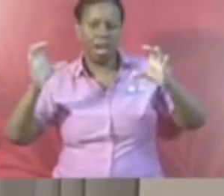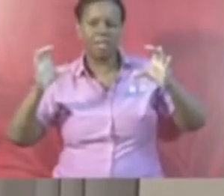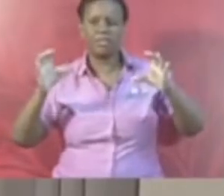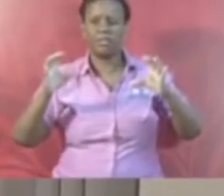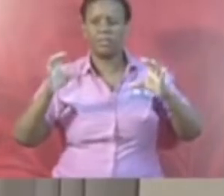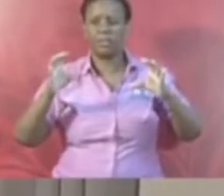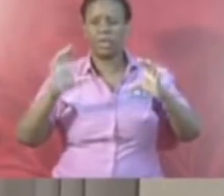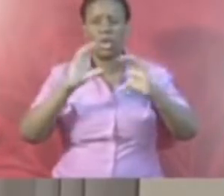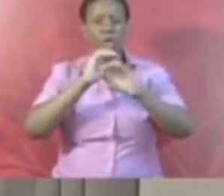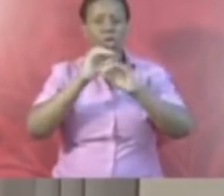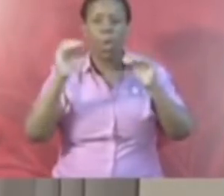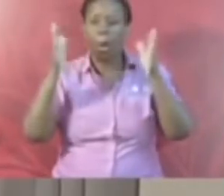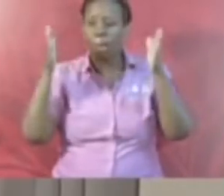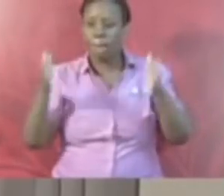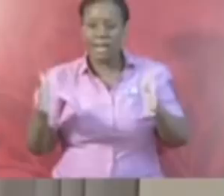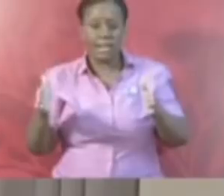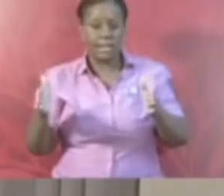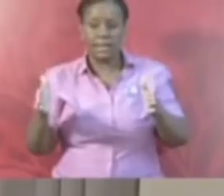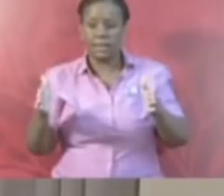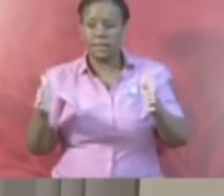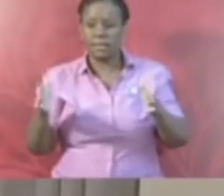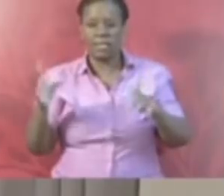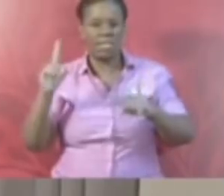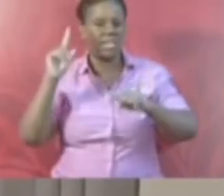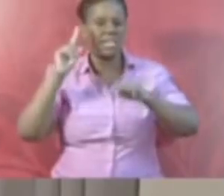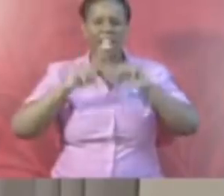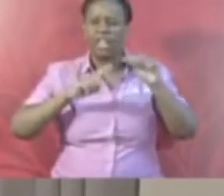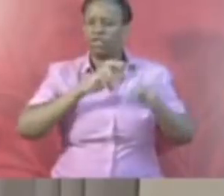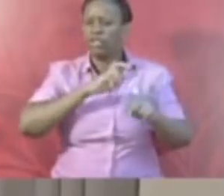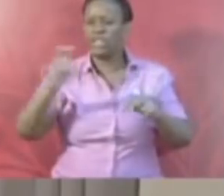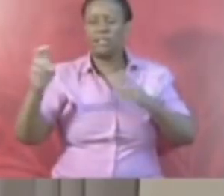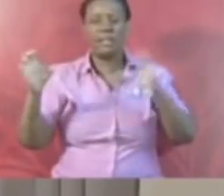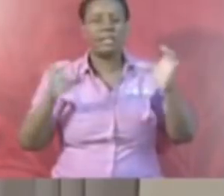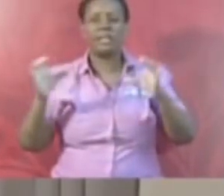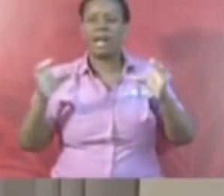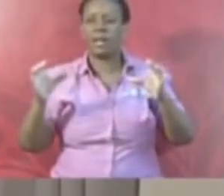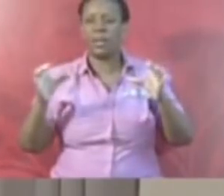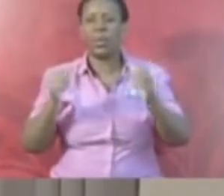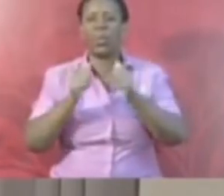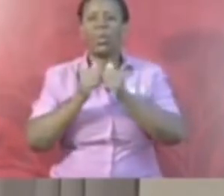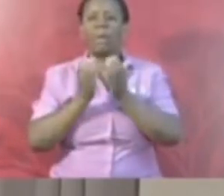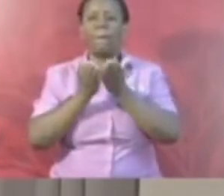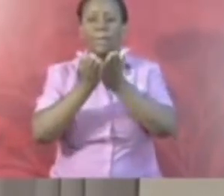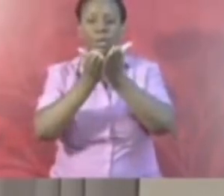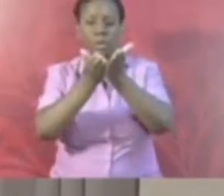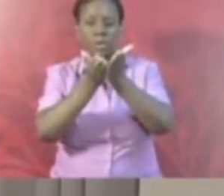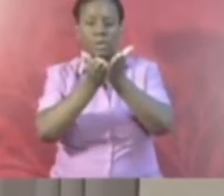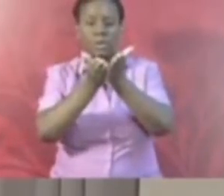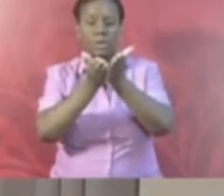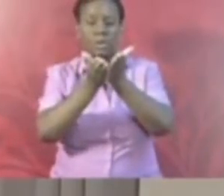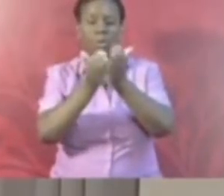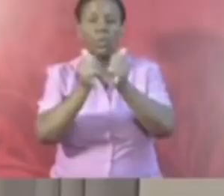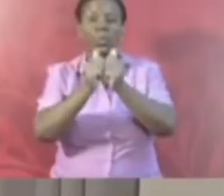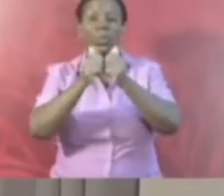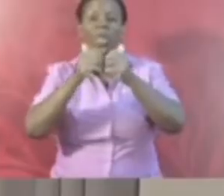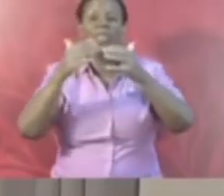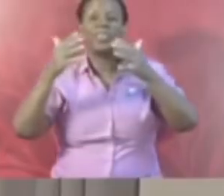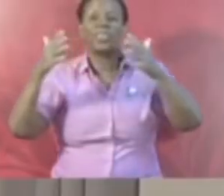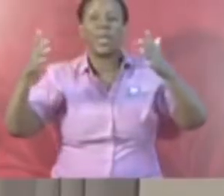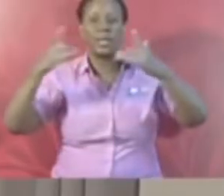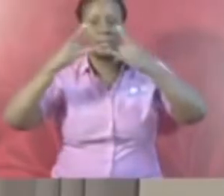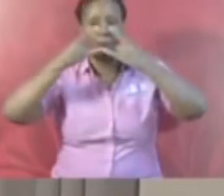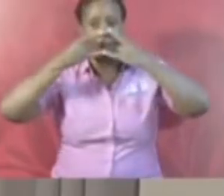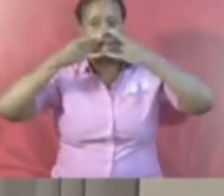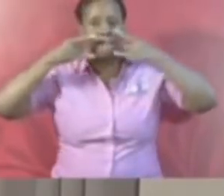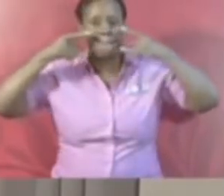reasonable excuse, travel in a vehicle or a vessel without wearing a face mask,